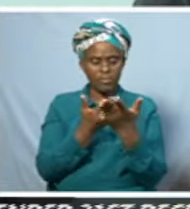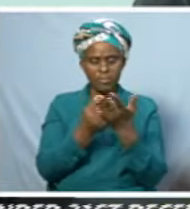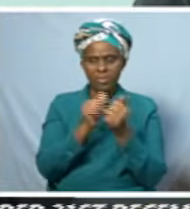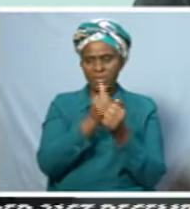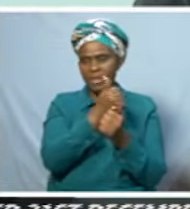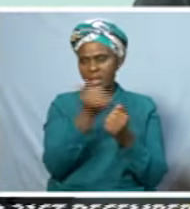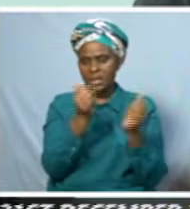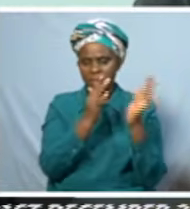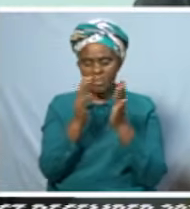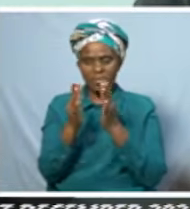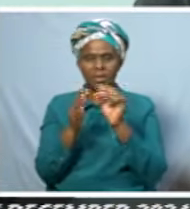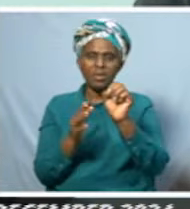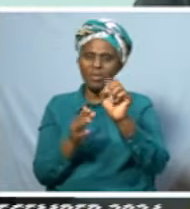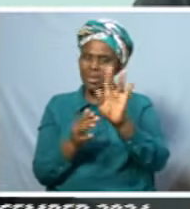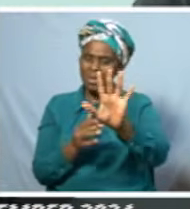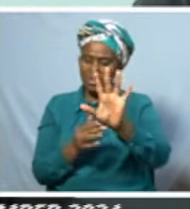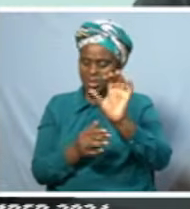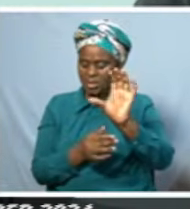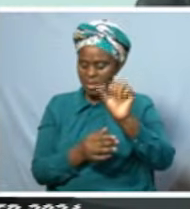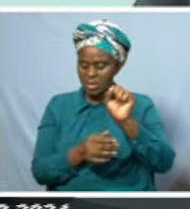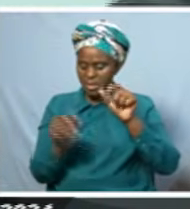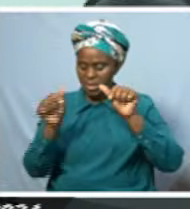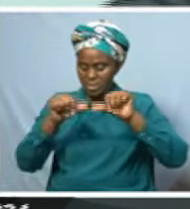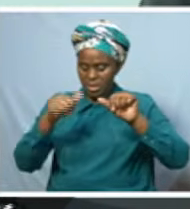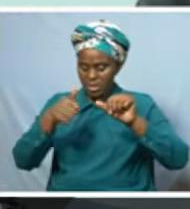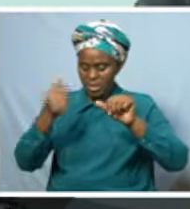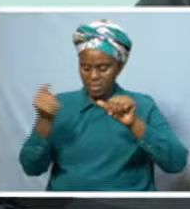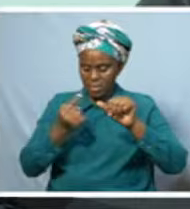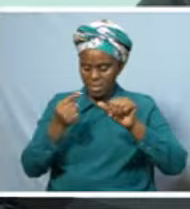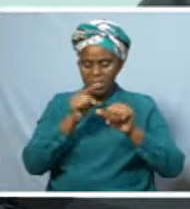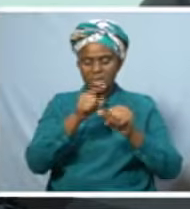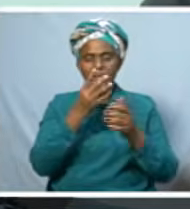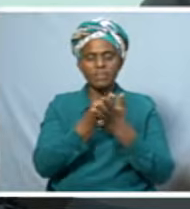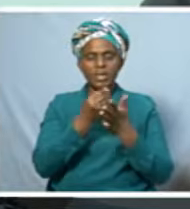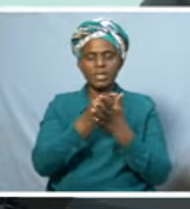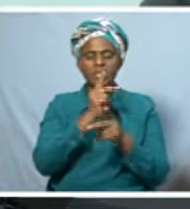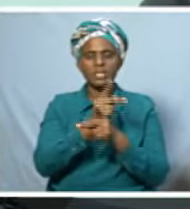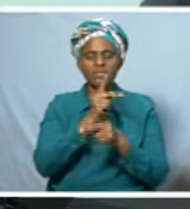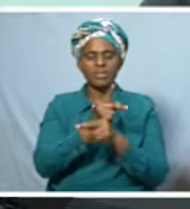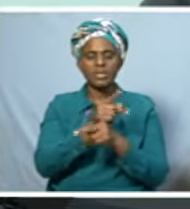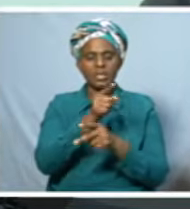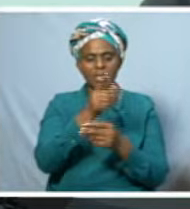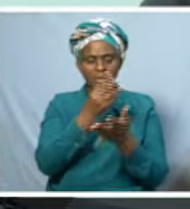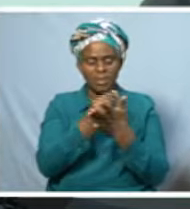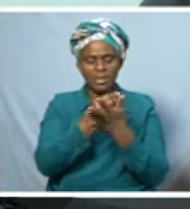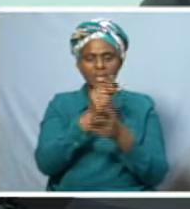other means. Okay, maybe CS, when the auditors came, where was this money kept?